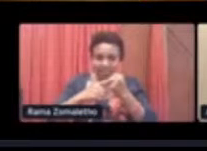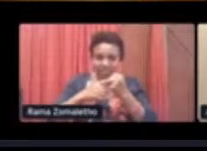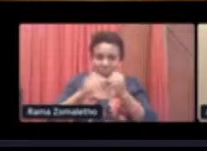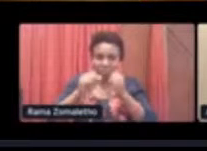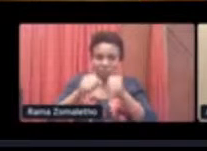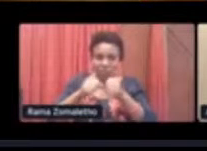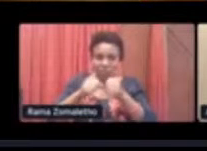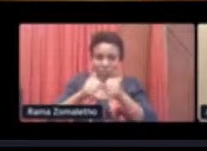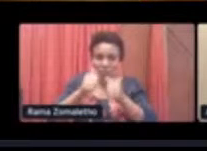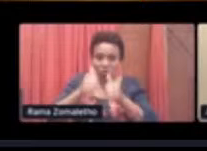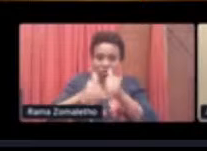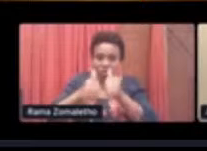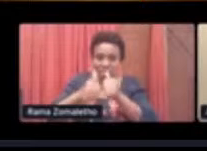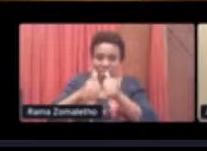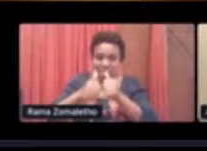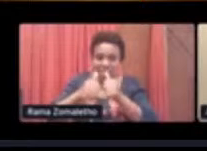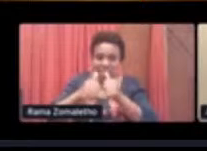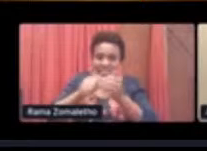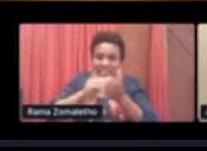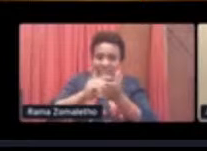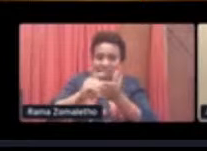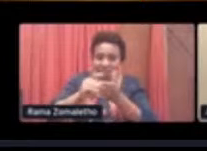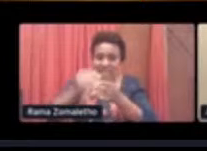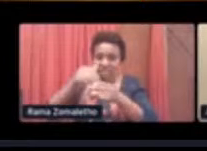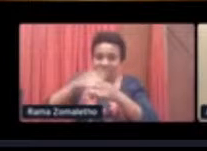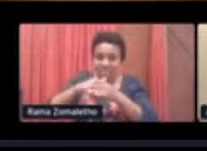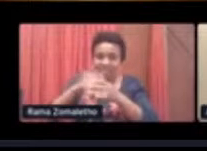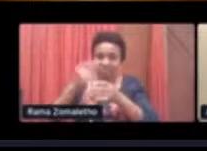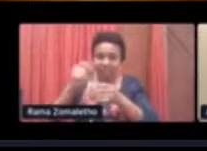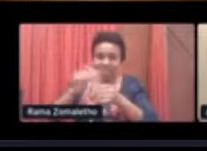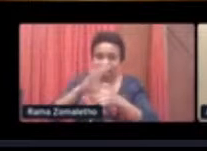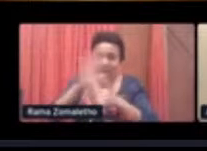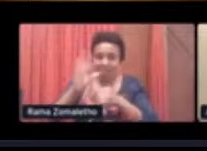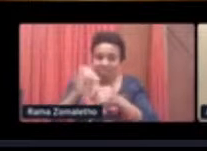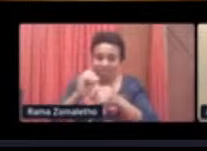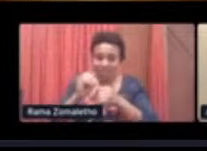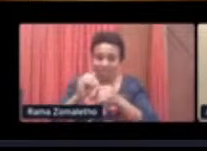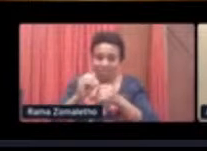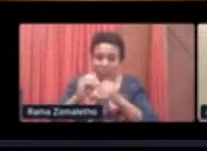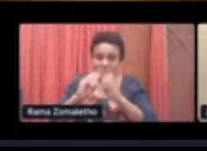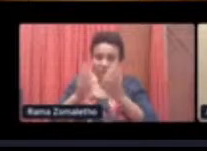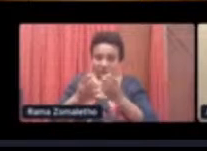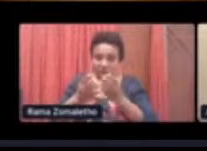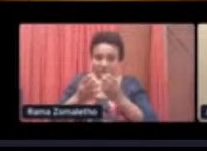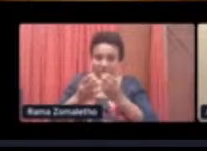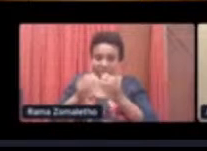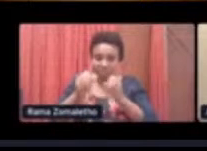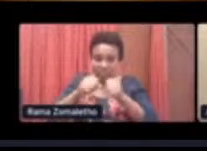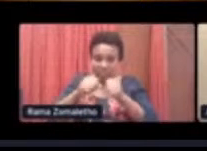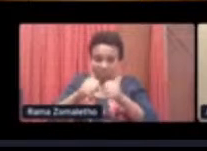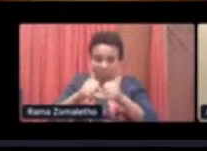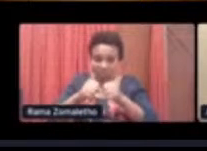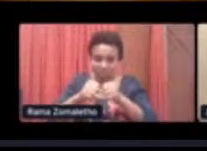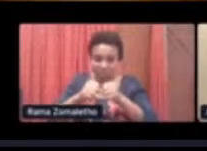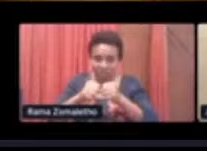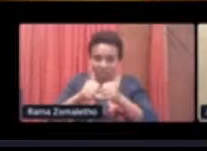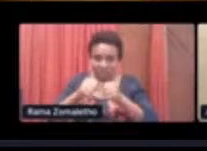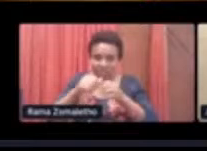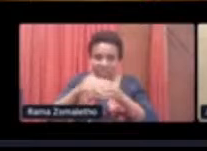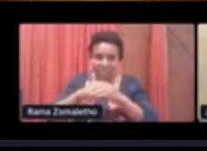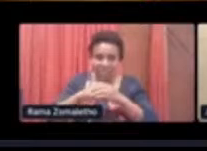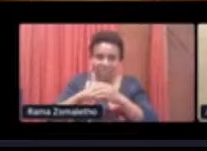is a document that defines in the Africa that we want in 2063. It was designed some years